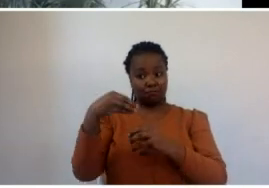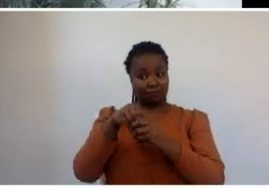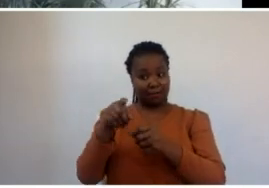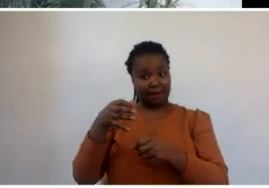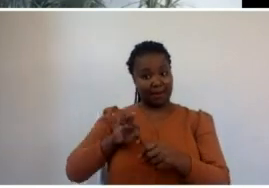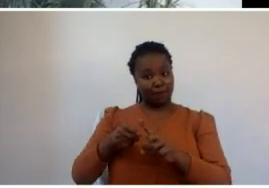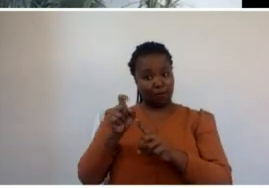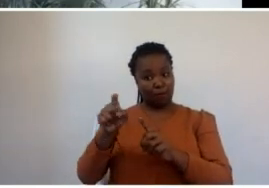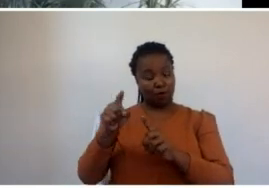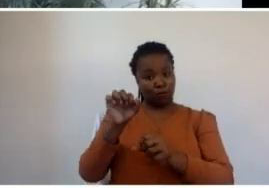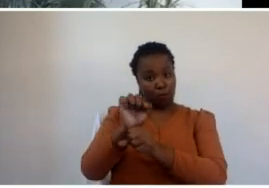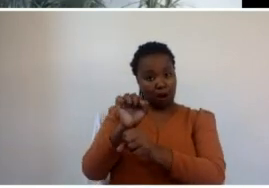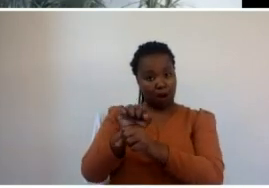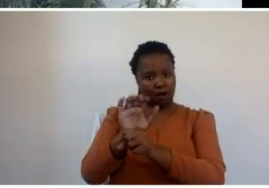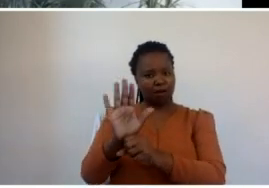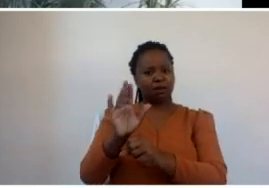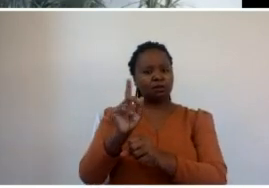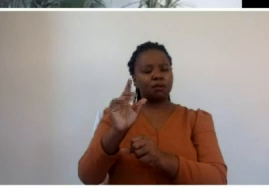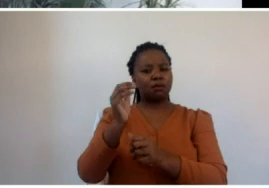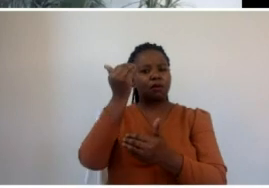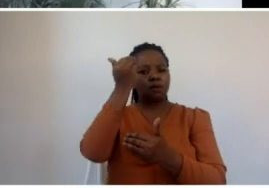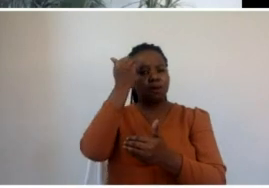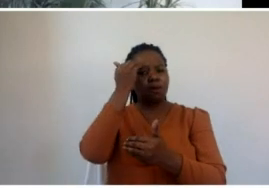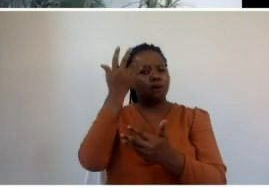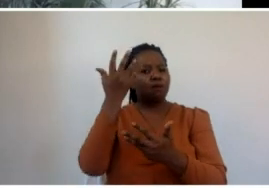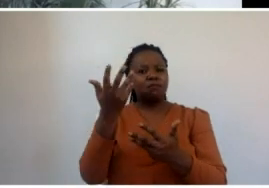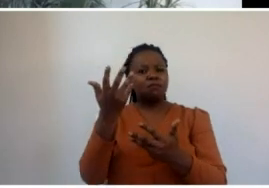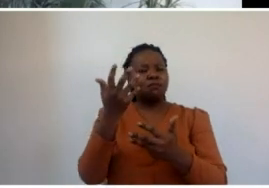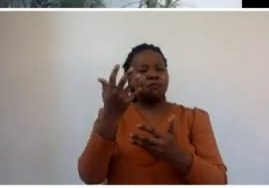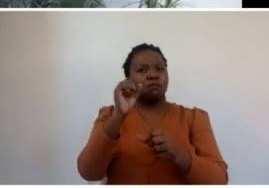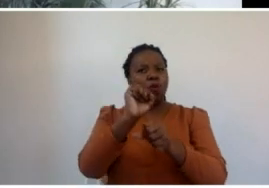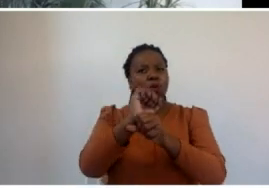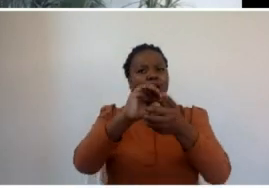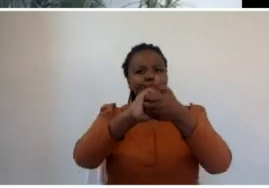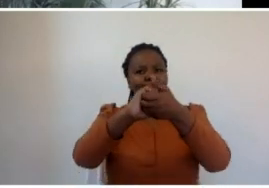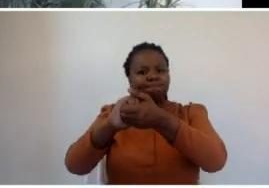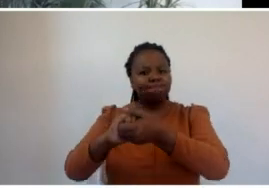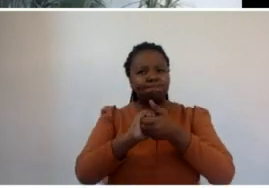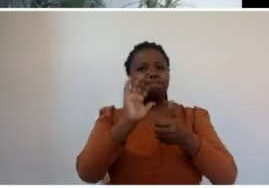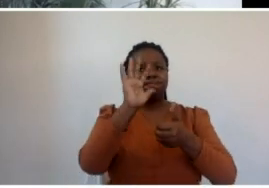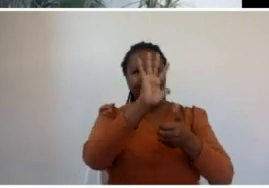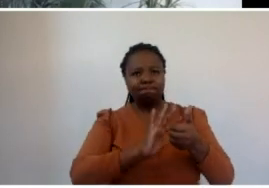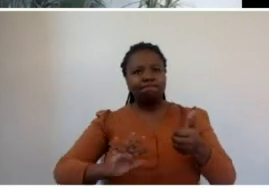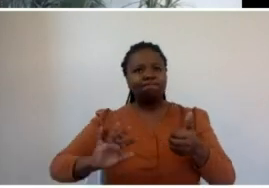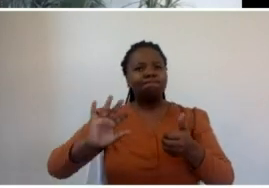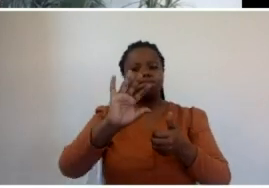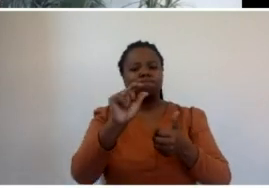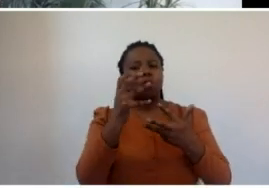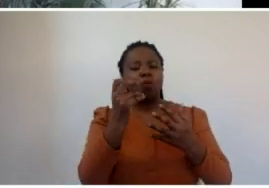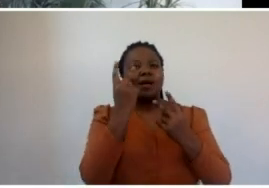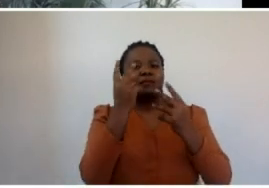of collaboration across sectors would you like to see to more effectively reach those who are furthest behind?